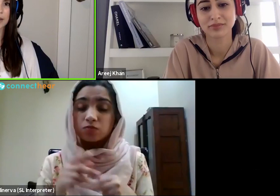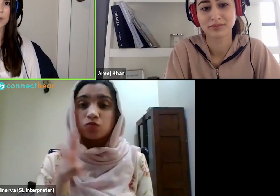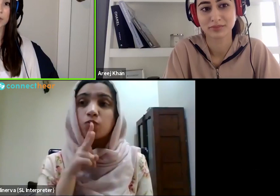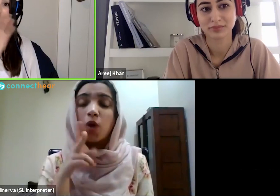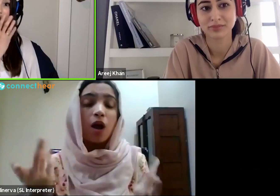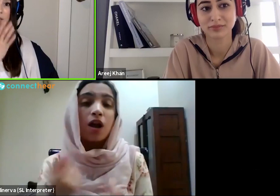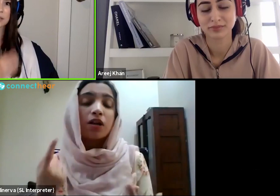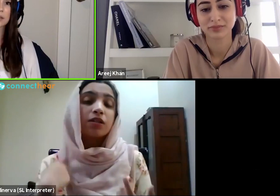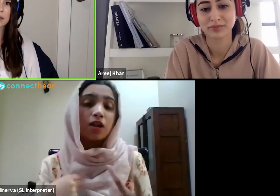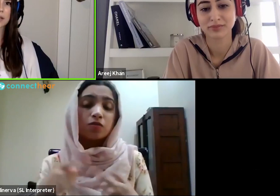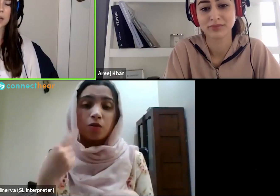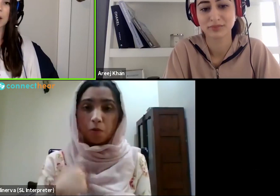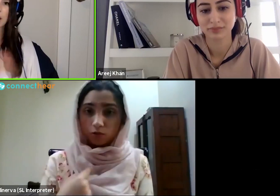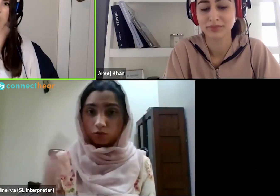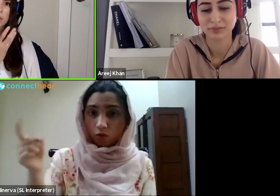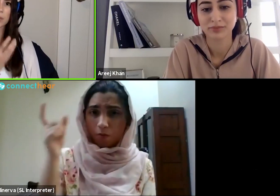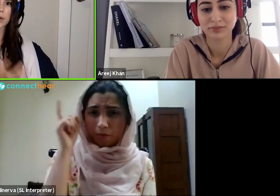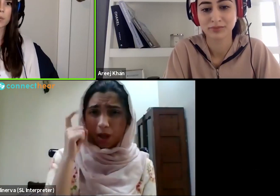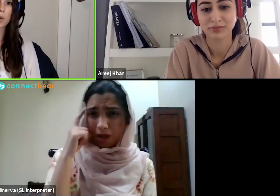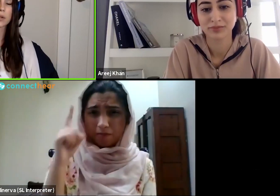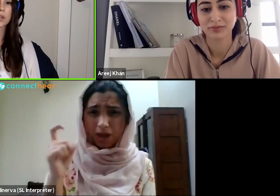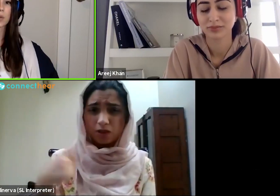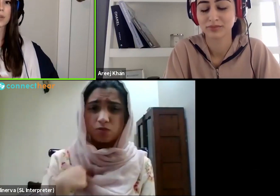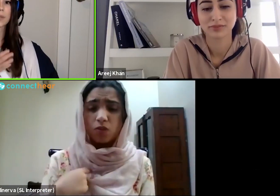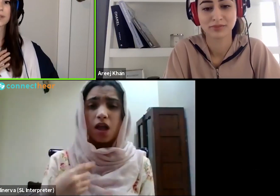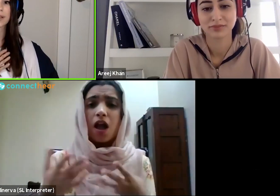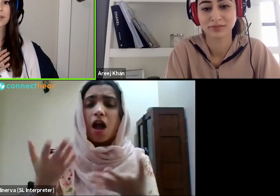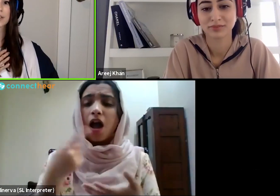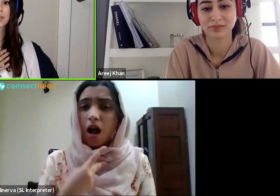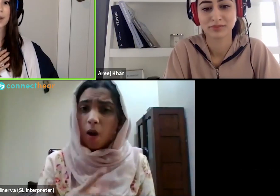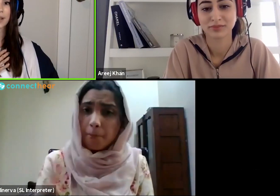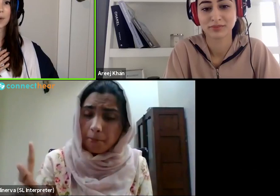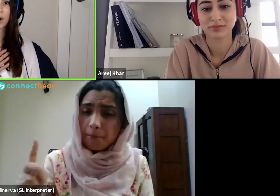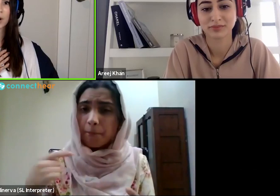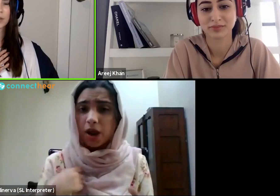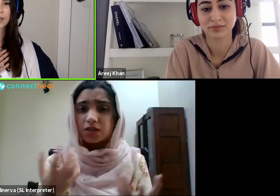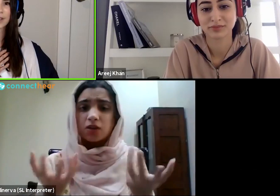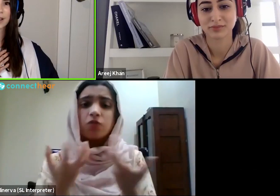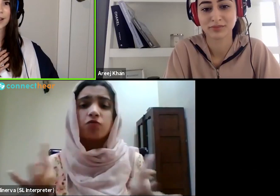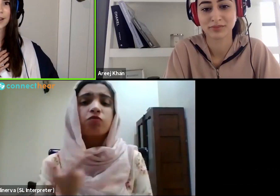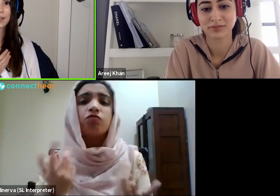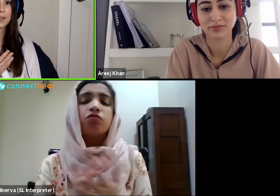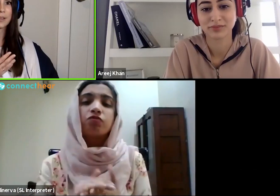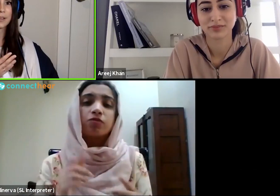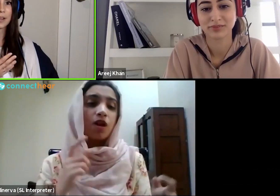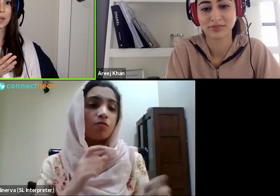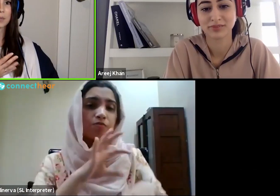day, especially with the mask, because I'm not able to lip read anymore. So one of the big things I do when I come home is